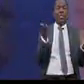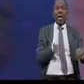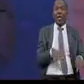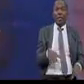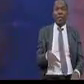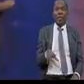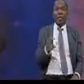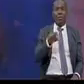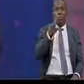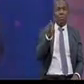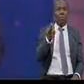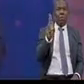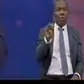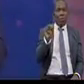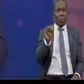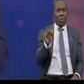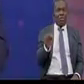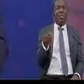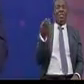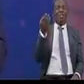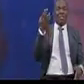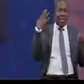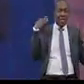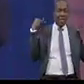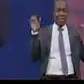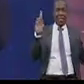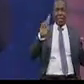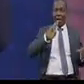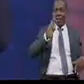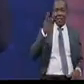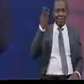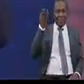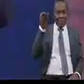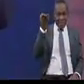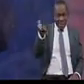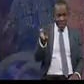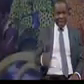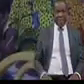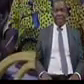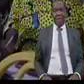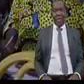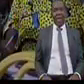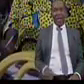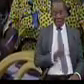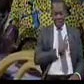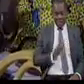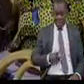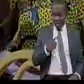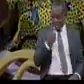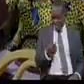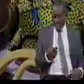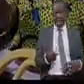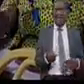salvation. And then the king said, Daniel, come forth. You will come forth.